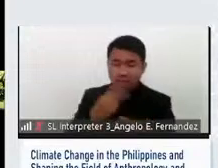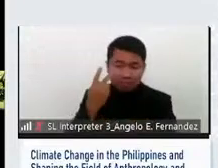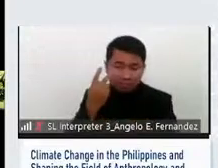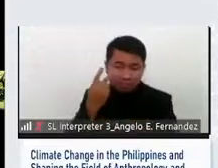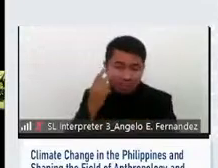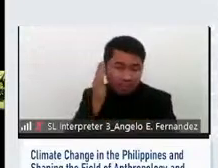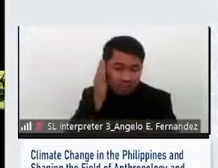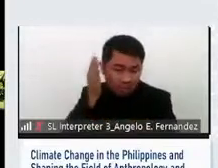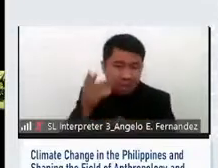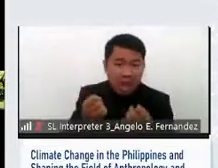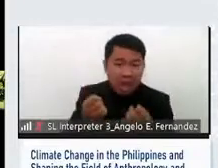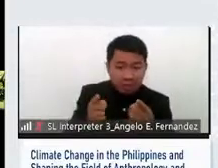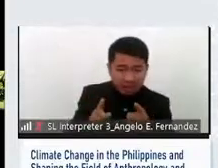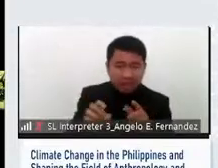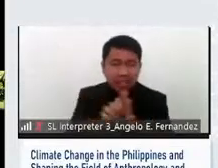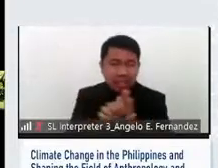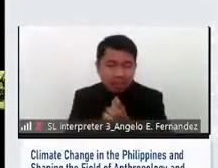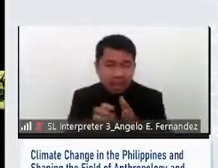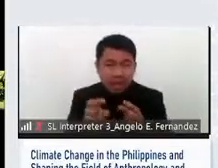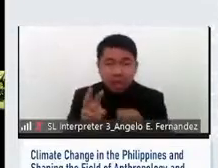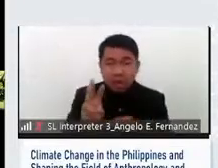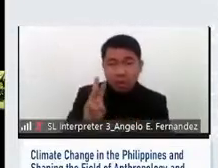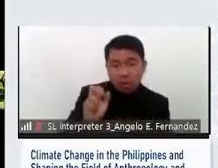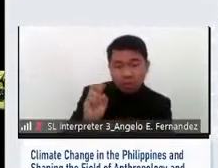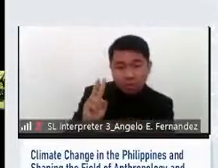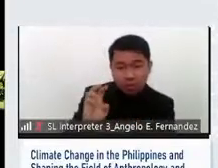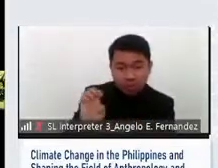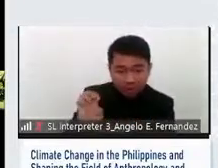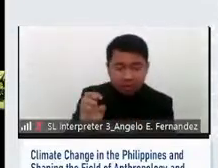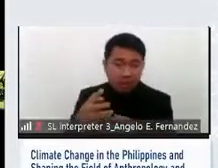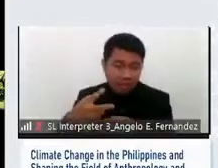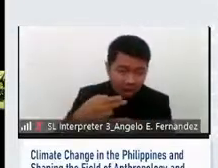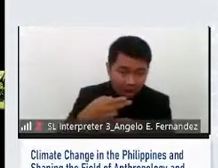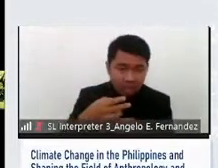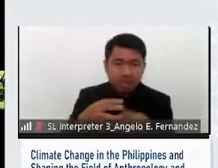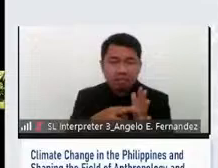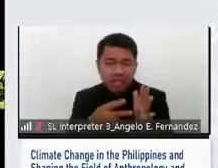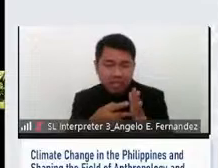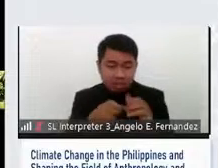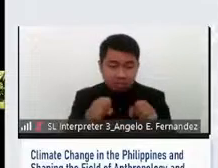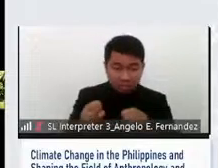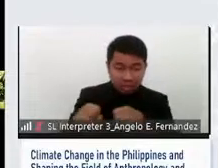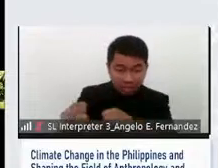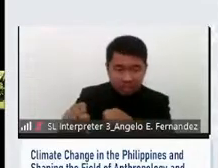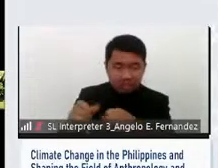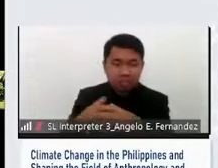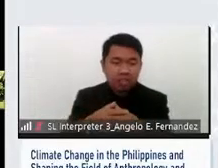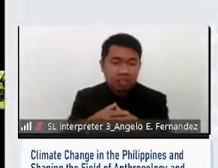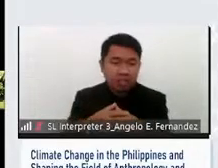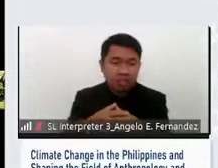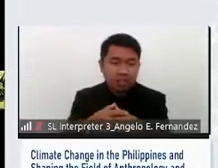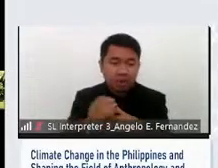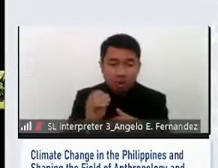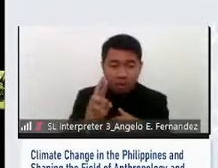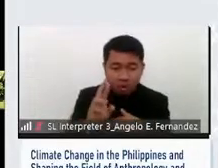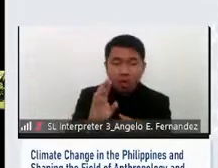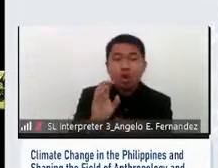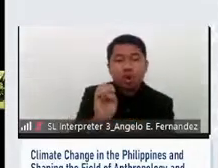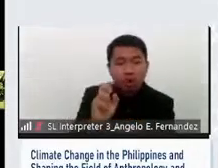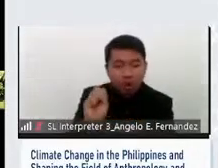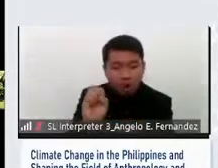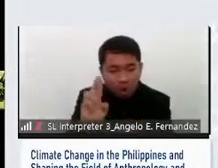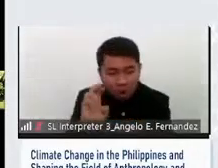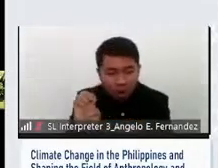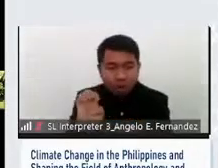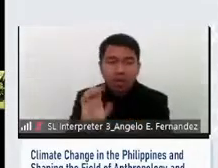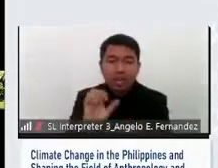notches that show the 2 meter higher sea level from a few thousand years ago, or shoreline sites well back from contemporary beaches, can